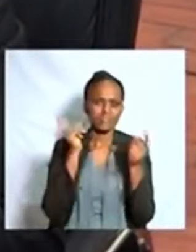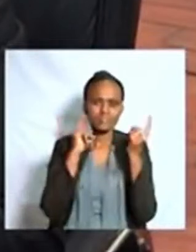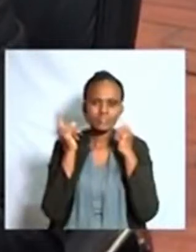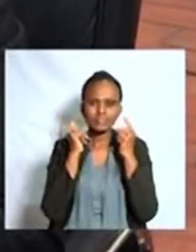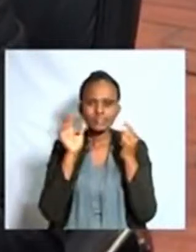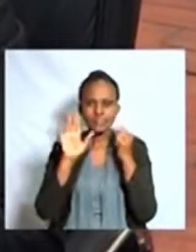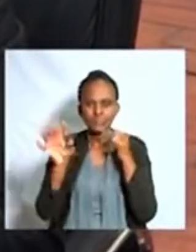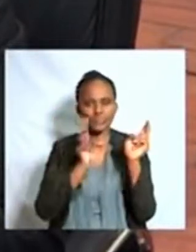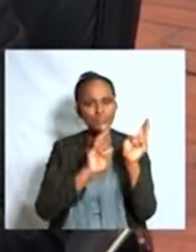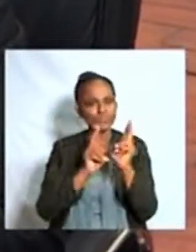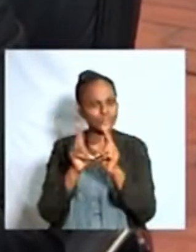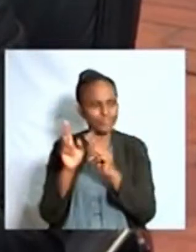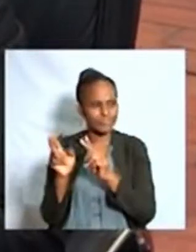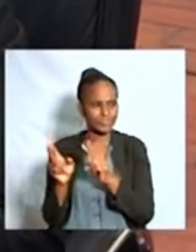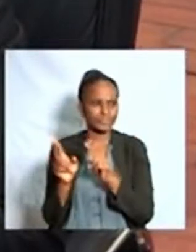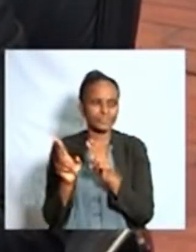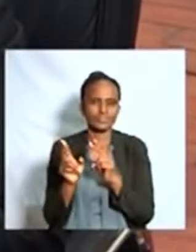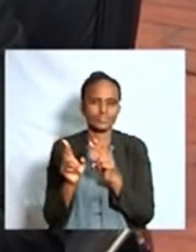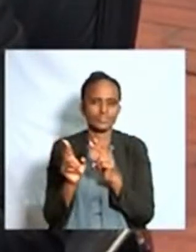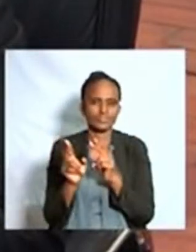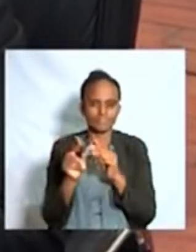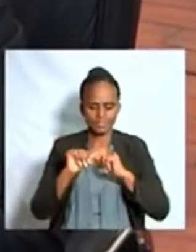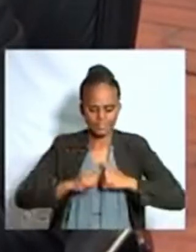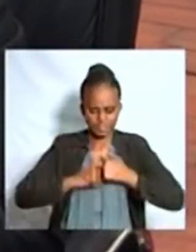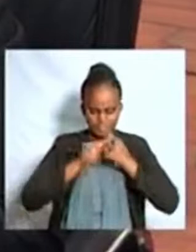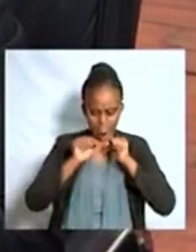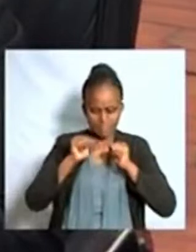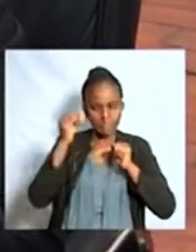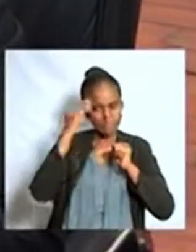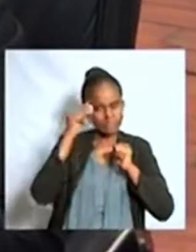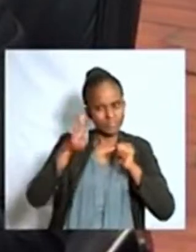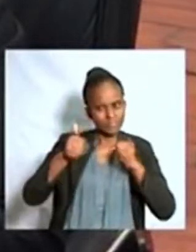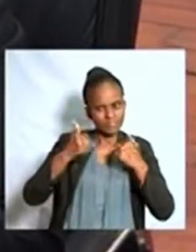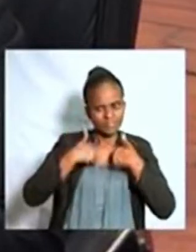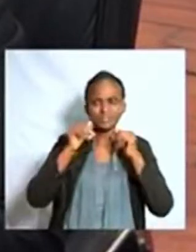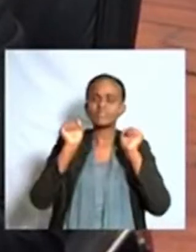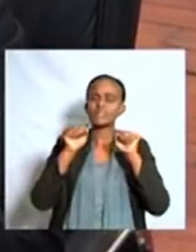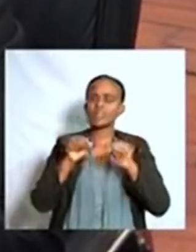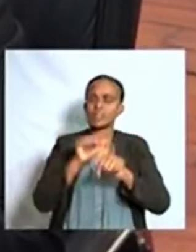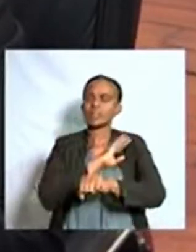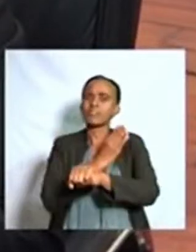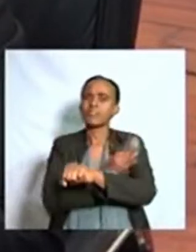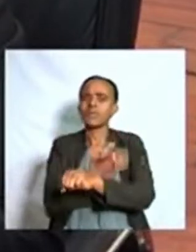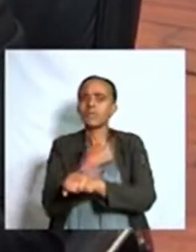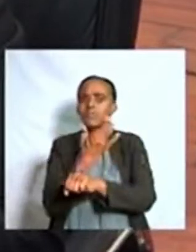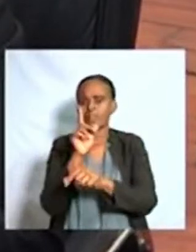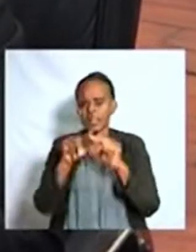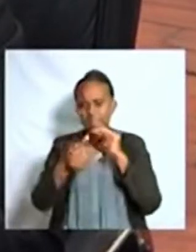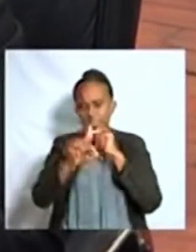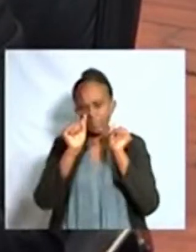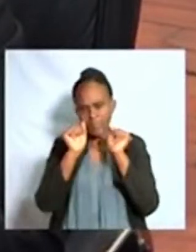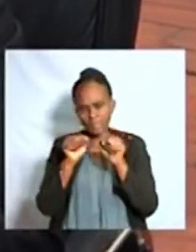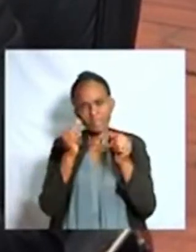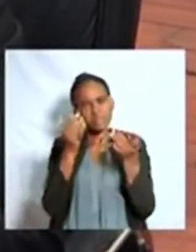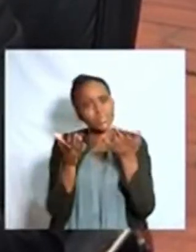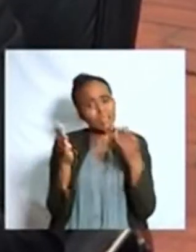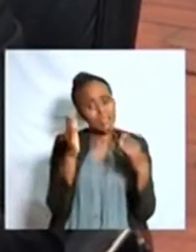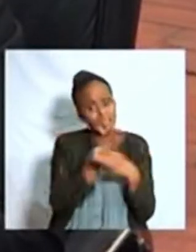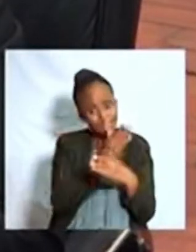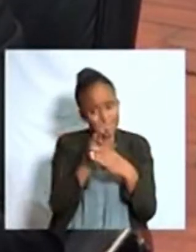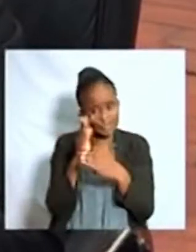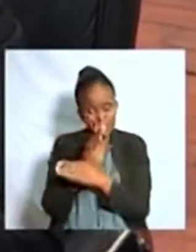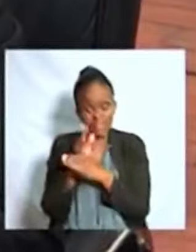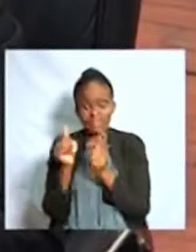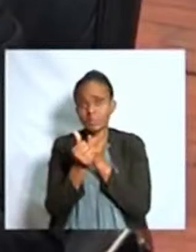your responses, we are able to tell that you have the capacity, but you could have been too busy with